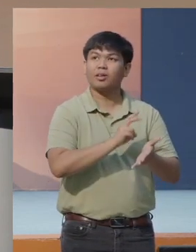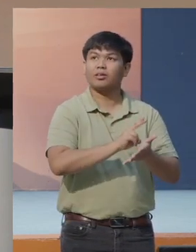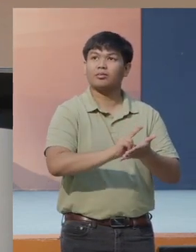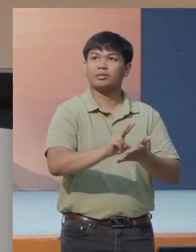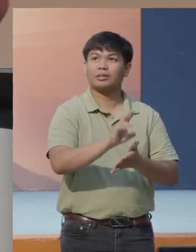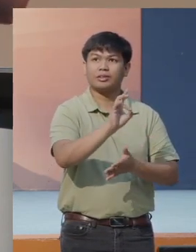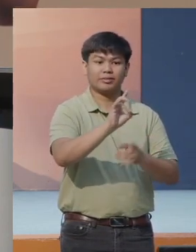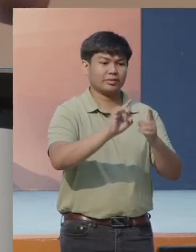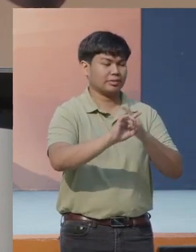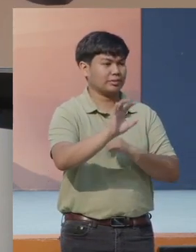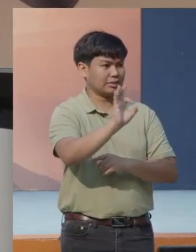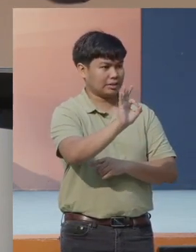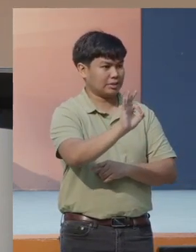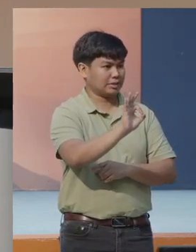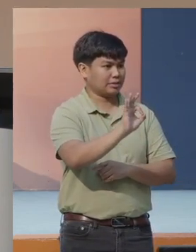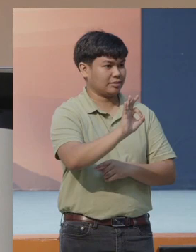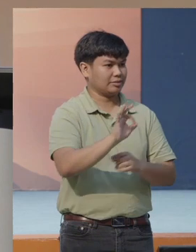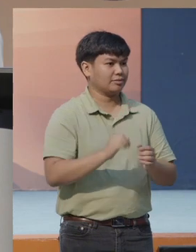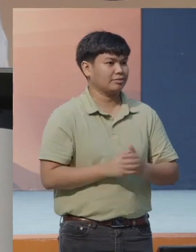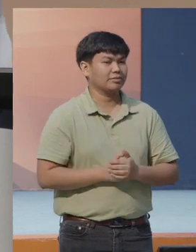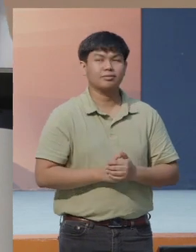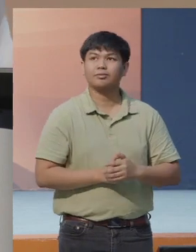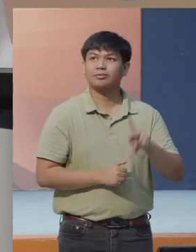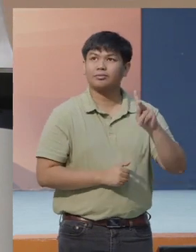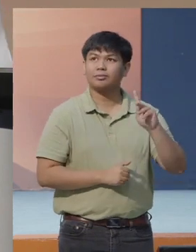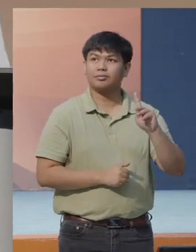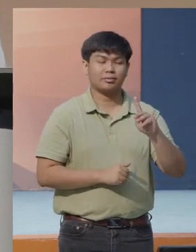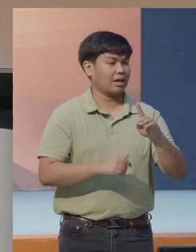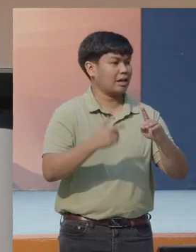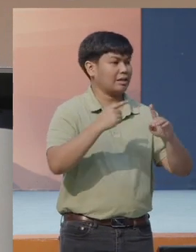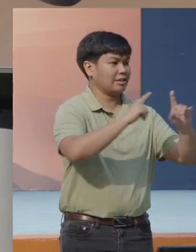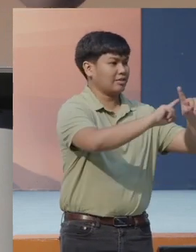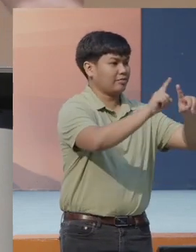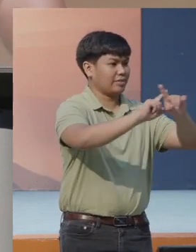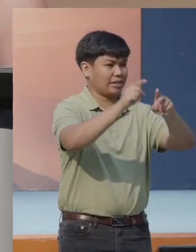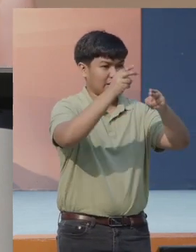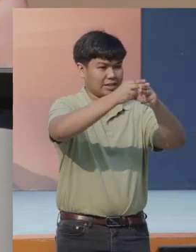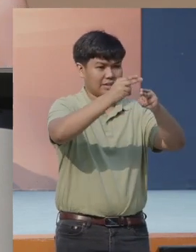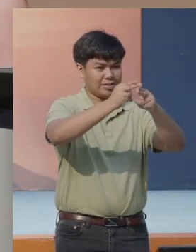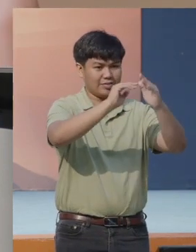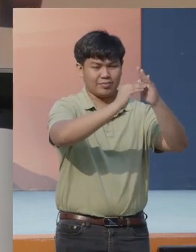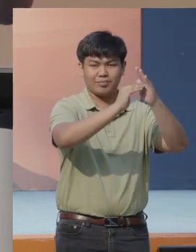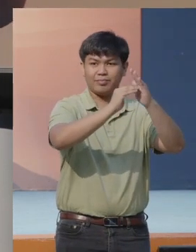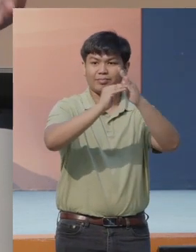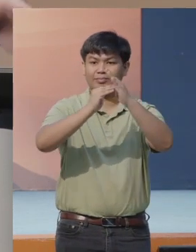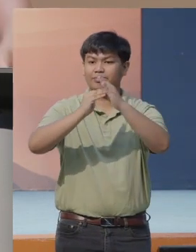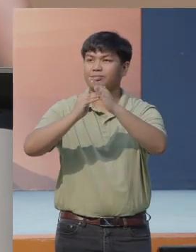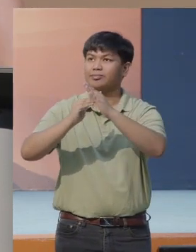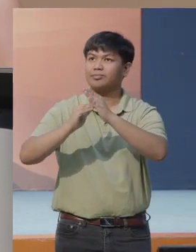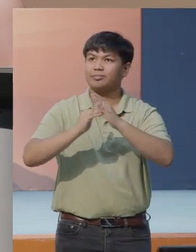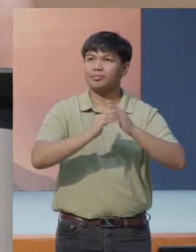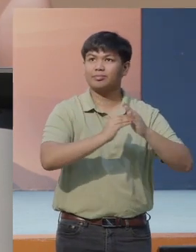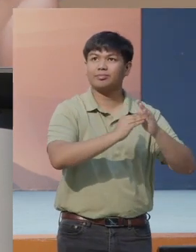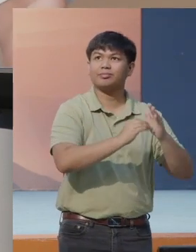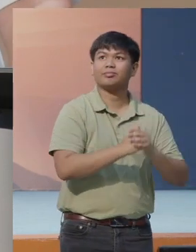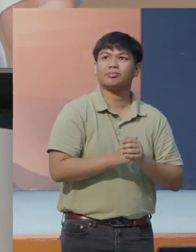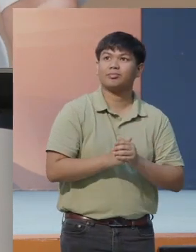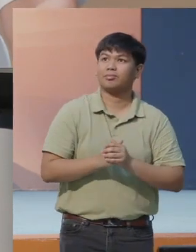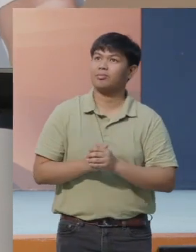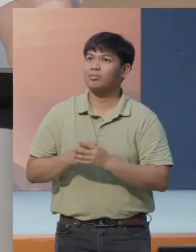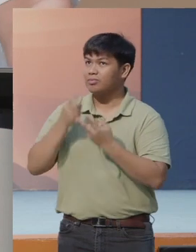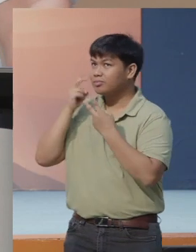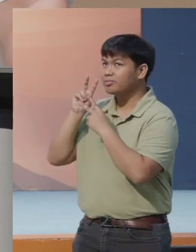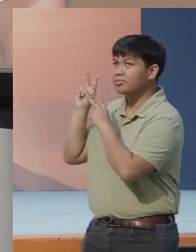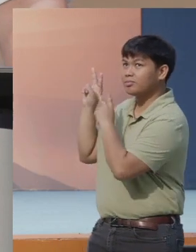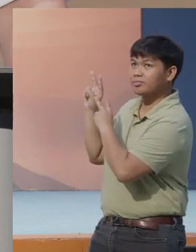9. So they set apart Kadesh in Galilee in the hill country of Naphtali, and Shechem in the hill country of